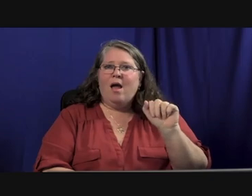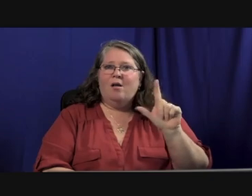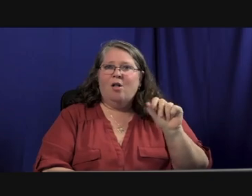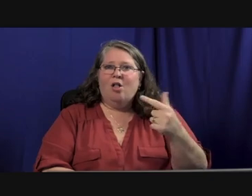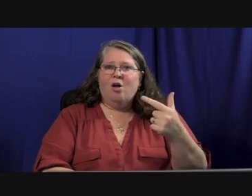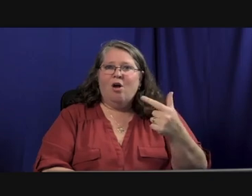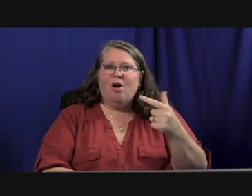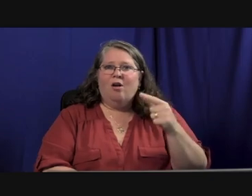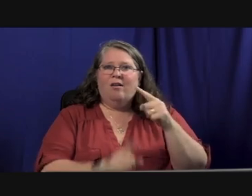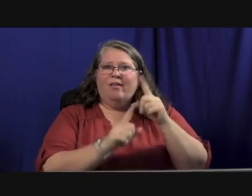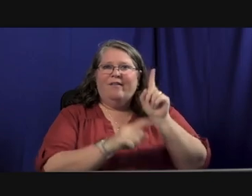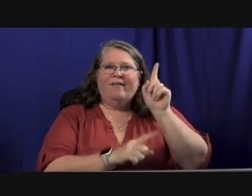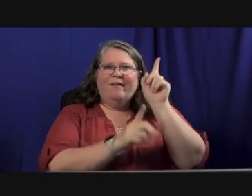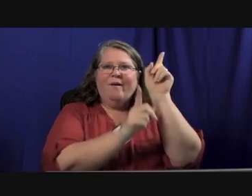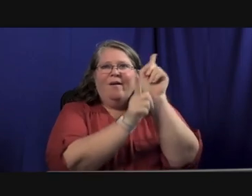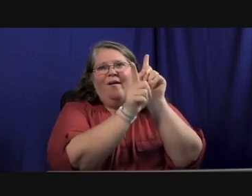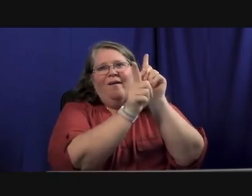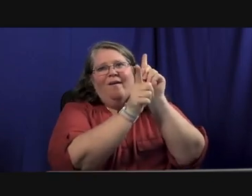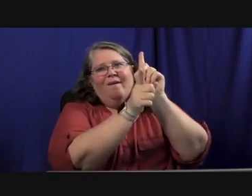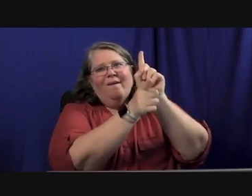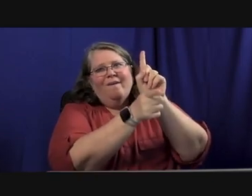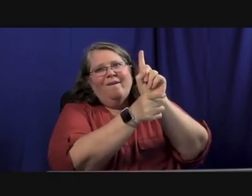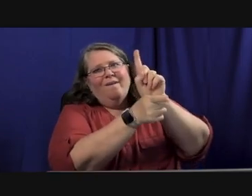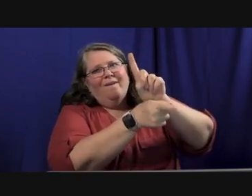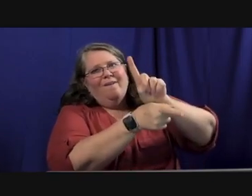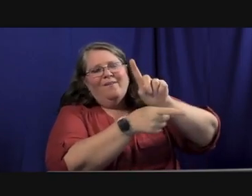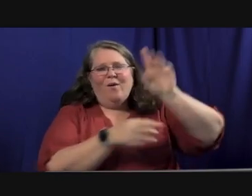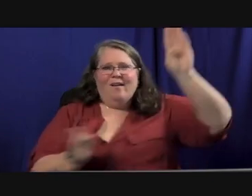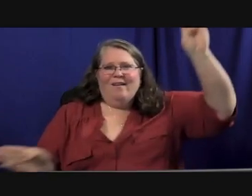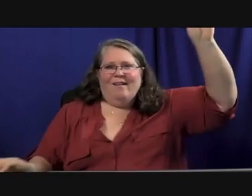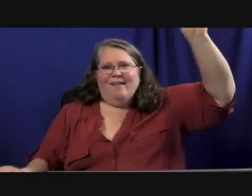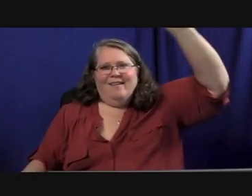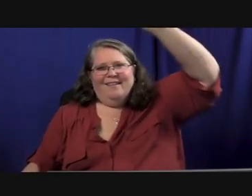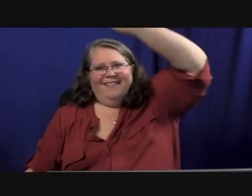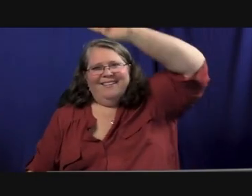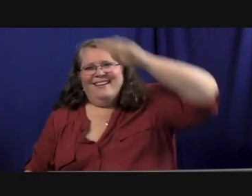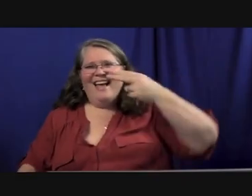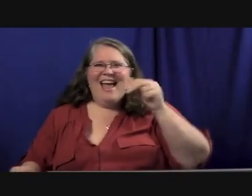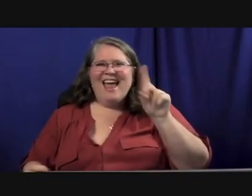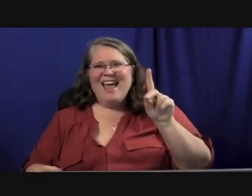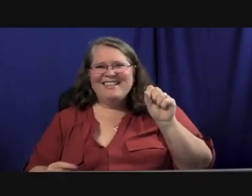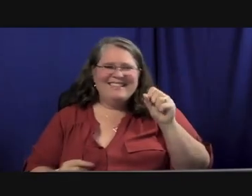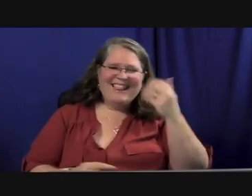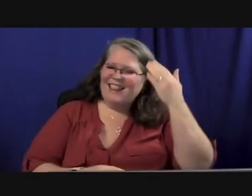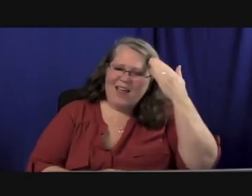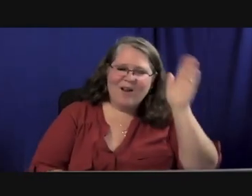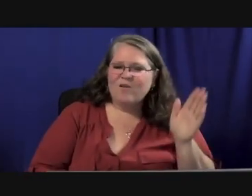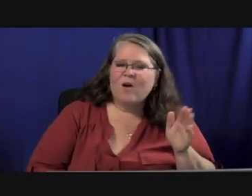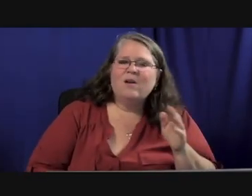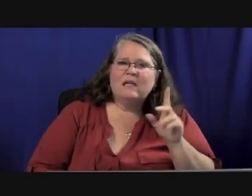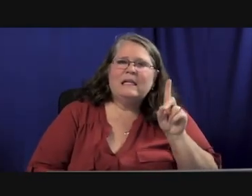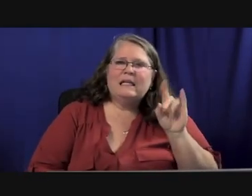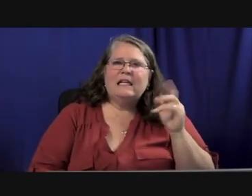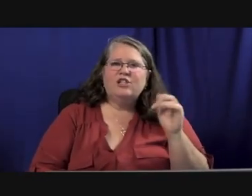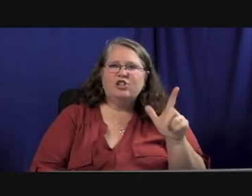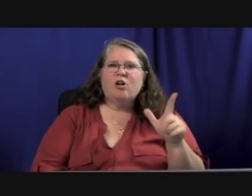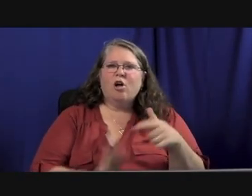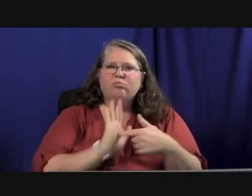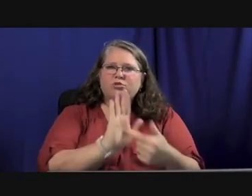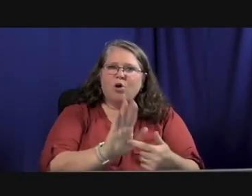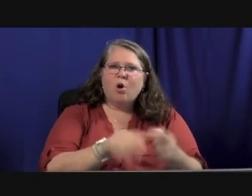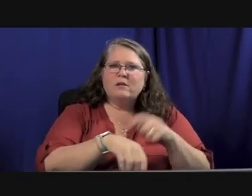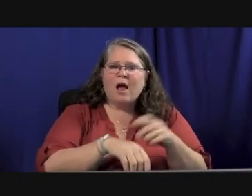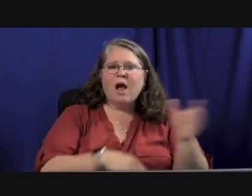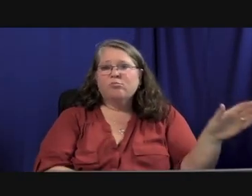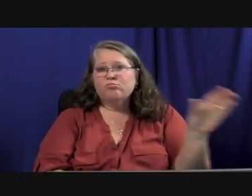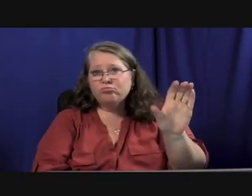many do not know analog. As far as with the hand, the different time hands on there with the time ticking. But